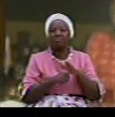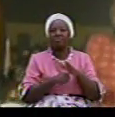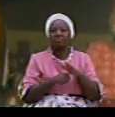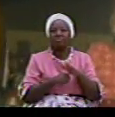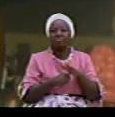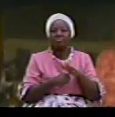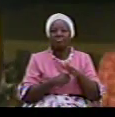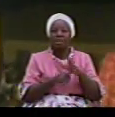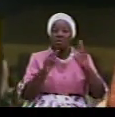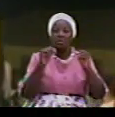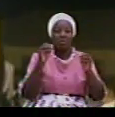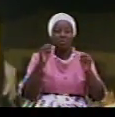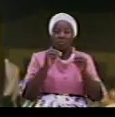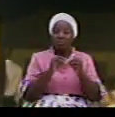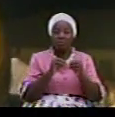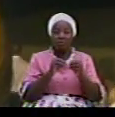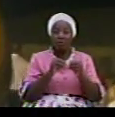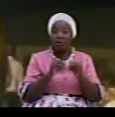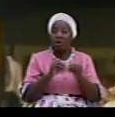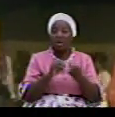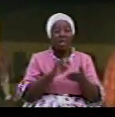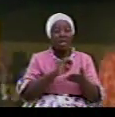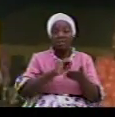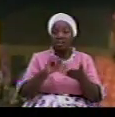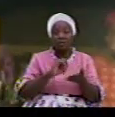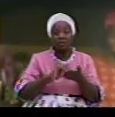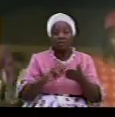No more excuse making.